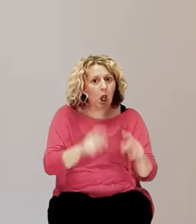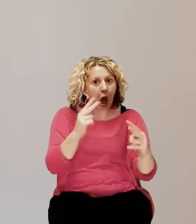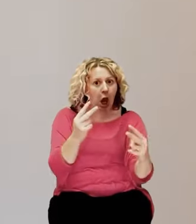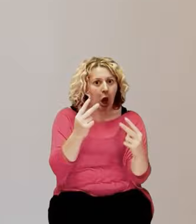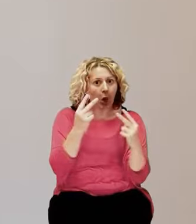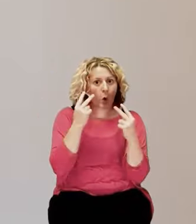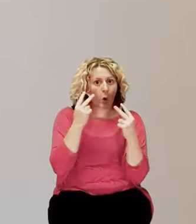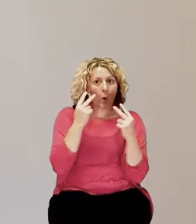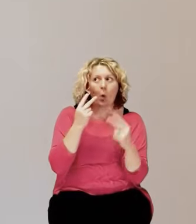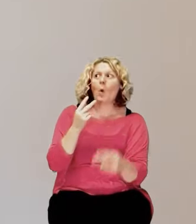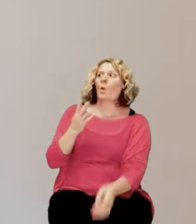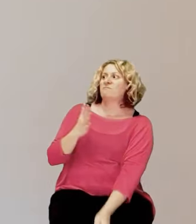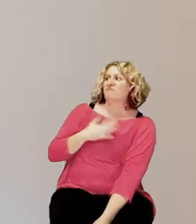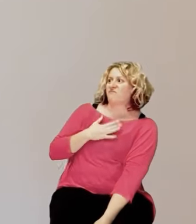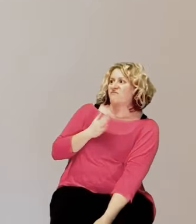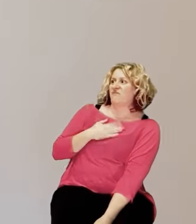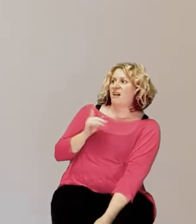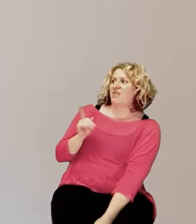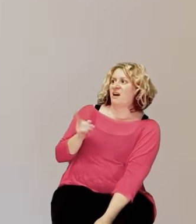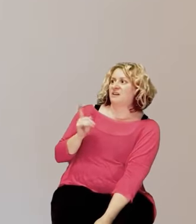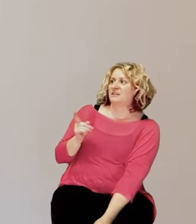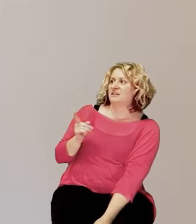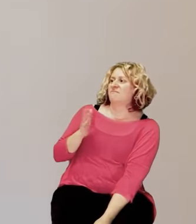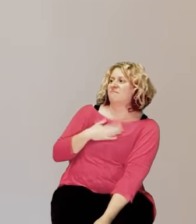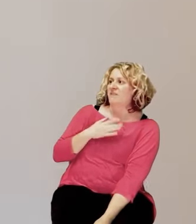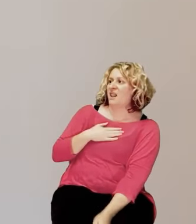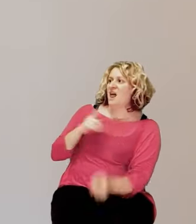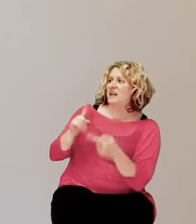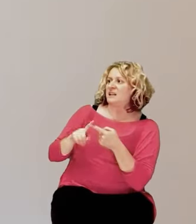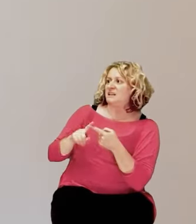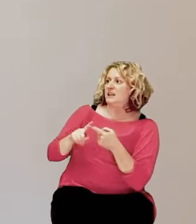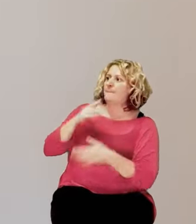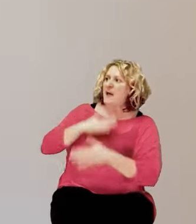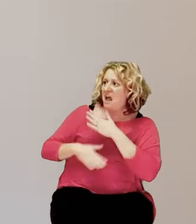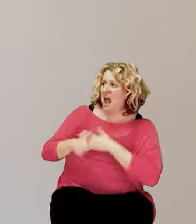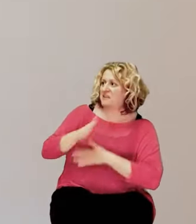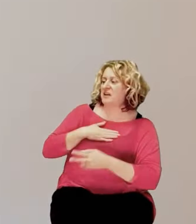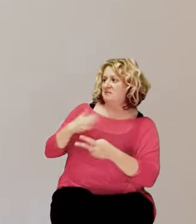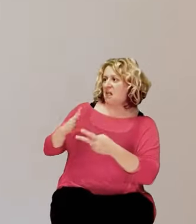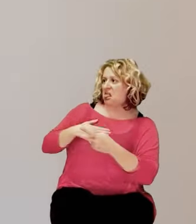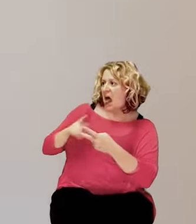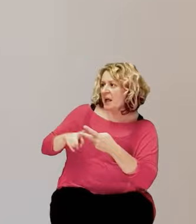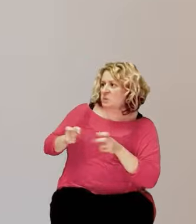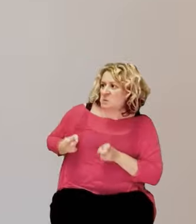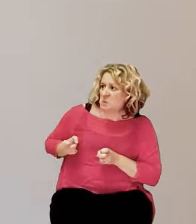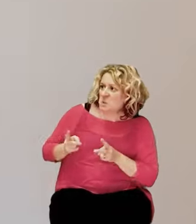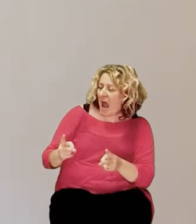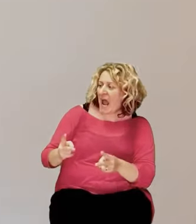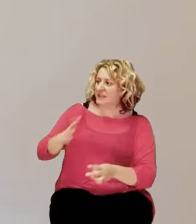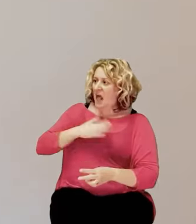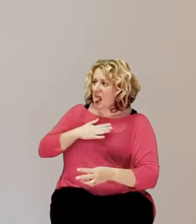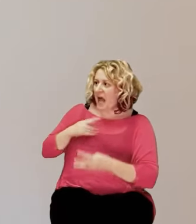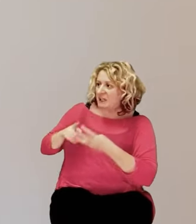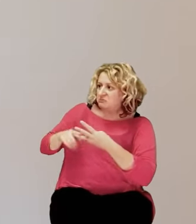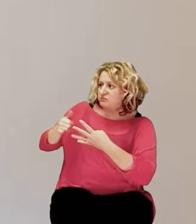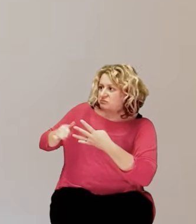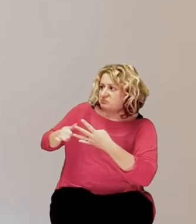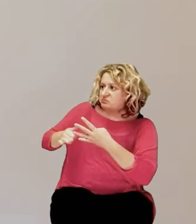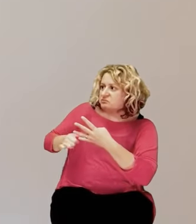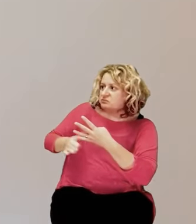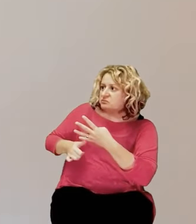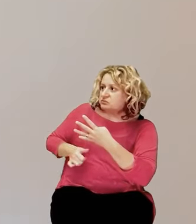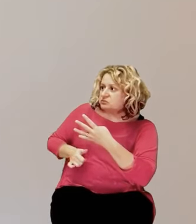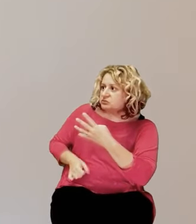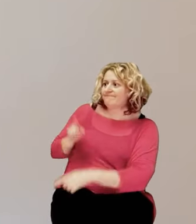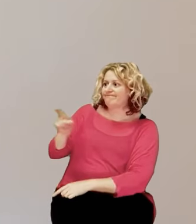what I see. I like her standards. I like her ethics. I like her behaviour. I like her manner. I like her ways. I like her